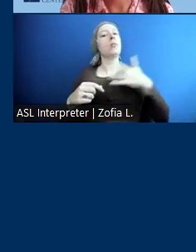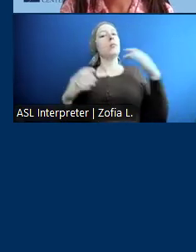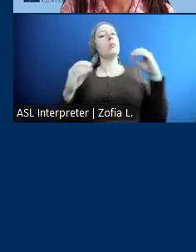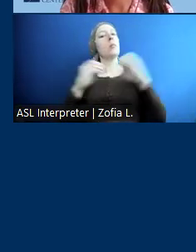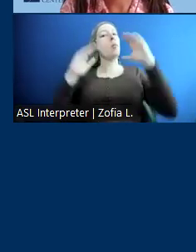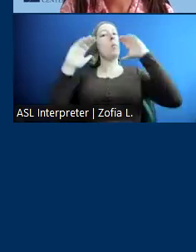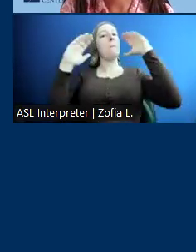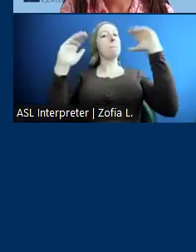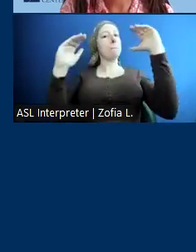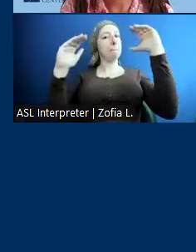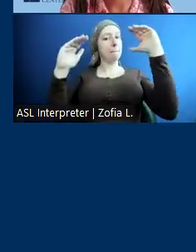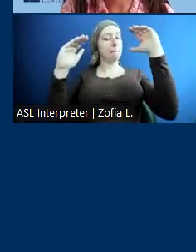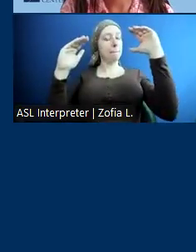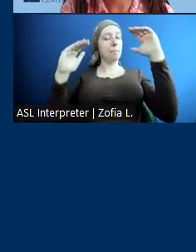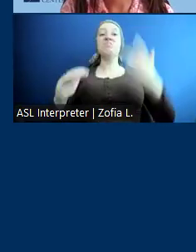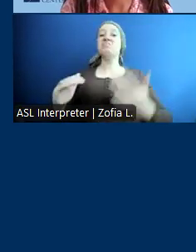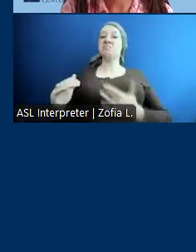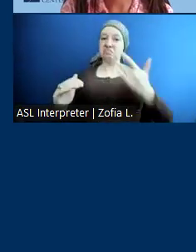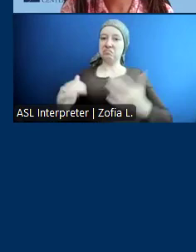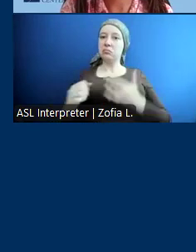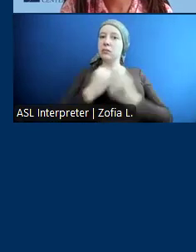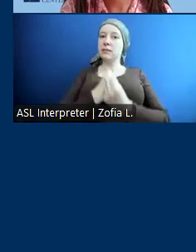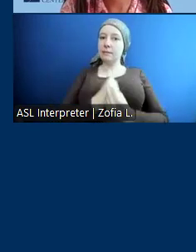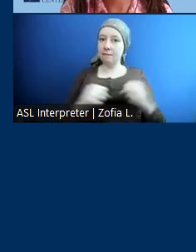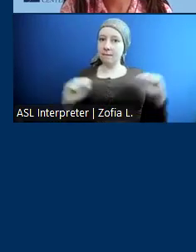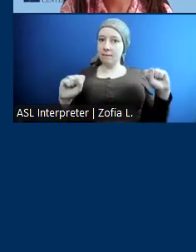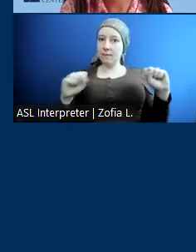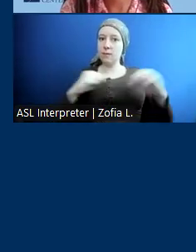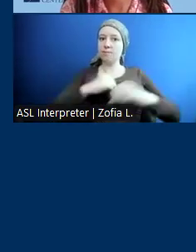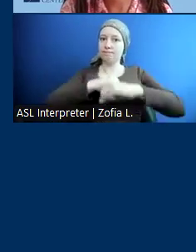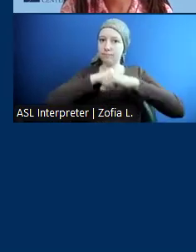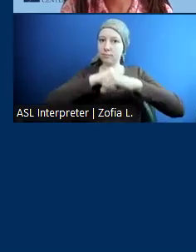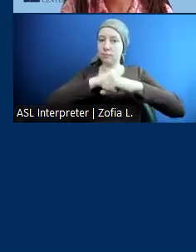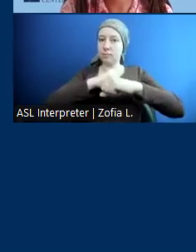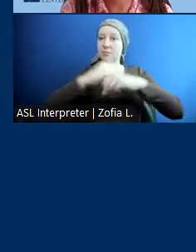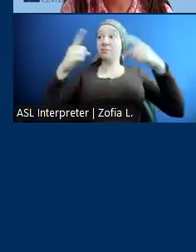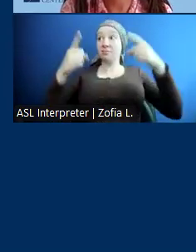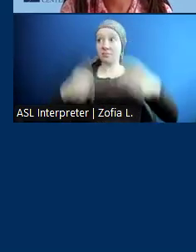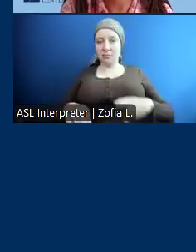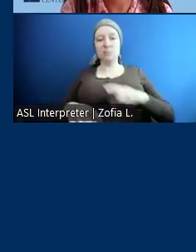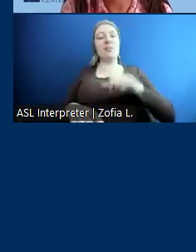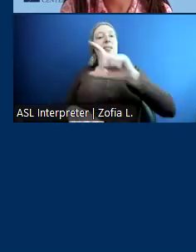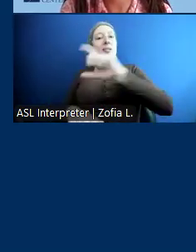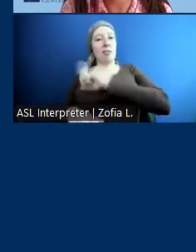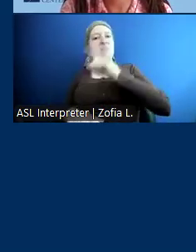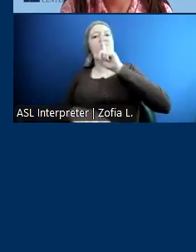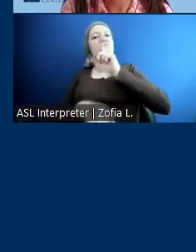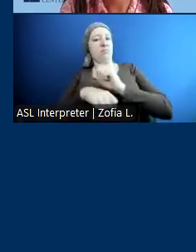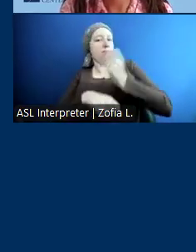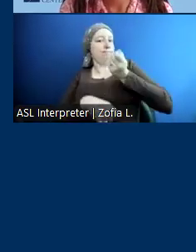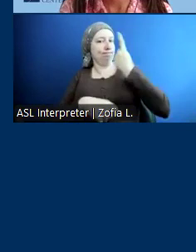and sense of a better sense of security when law enforcement really understands what they're going